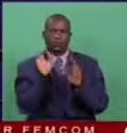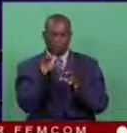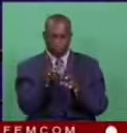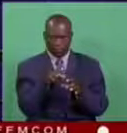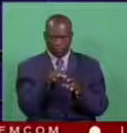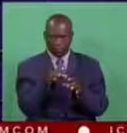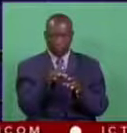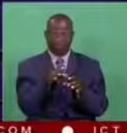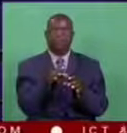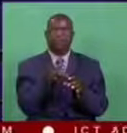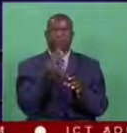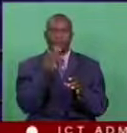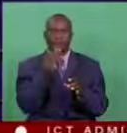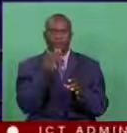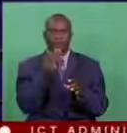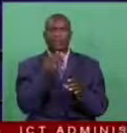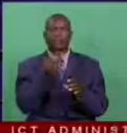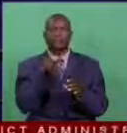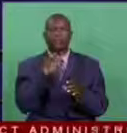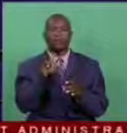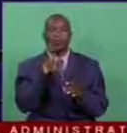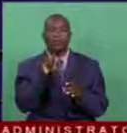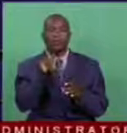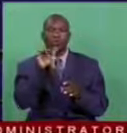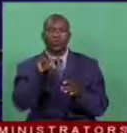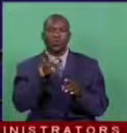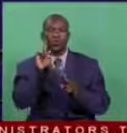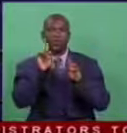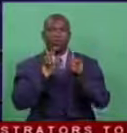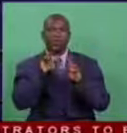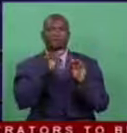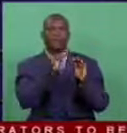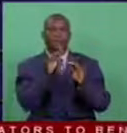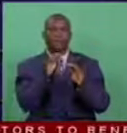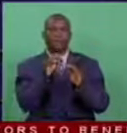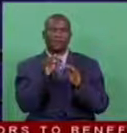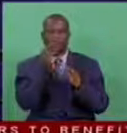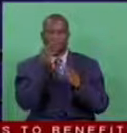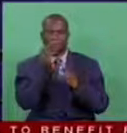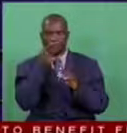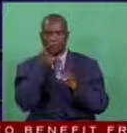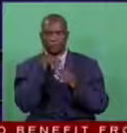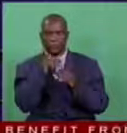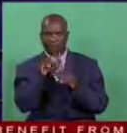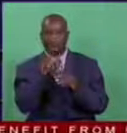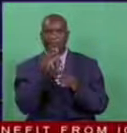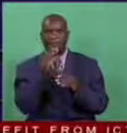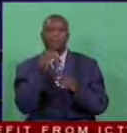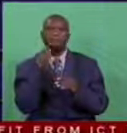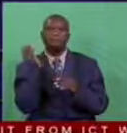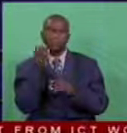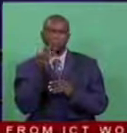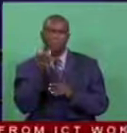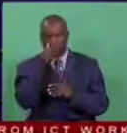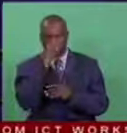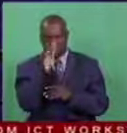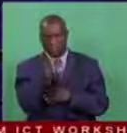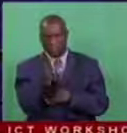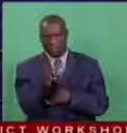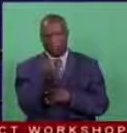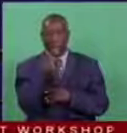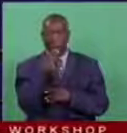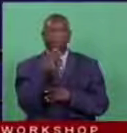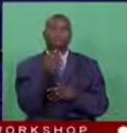today. Absolutely. So it's very important that we listen to those key messages that are coming through. So despite we know all the political